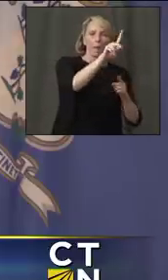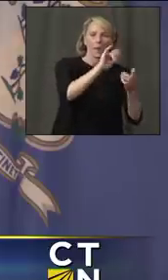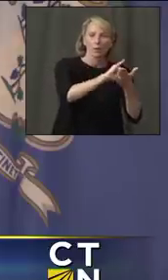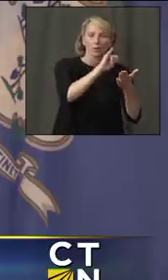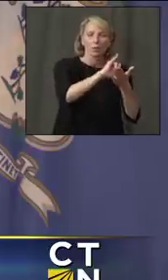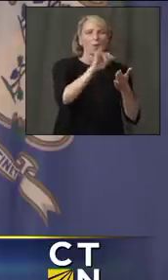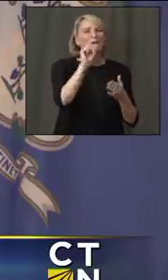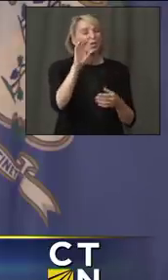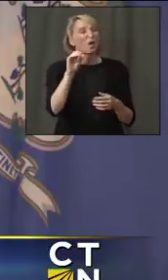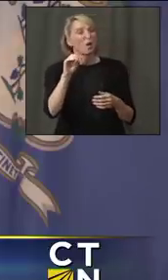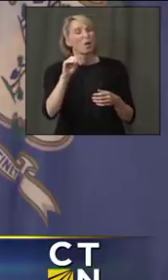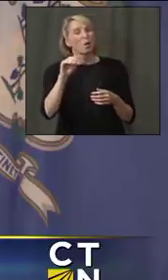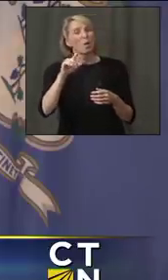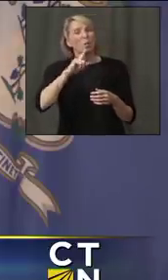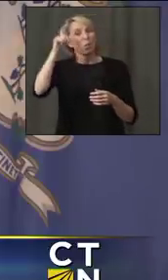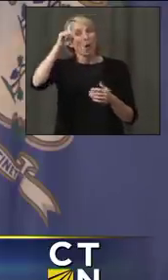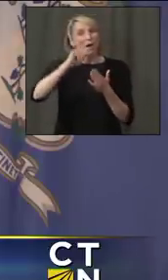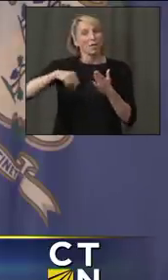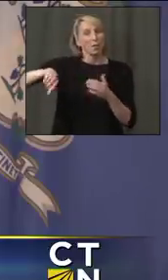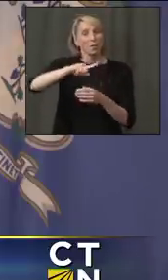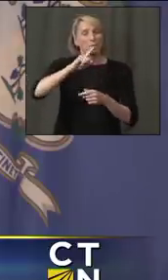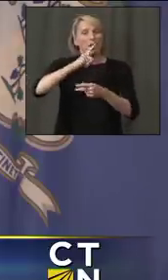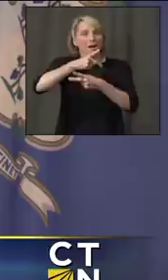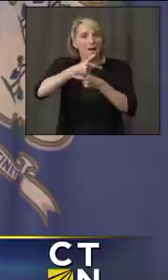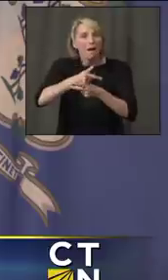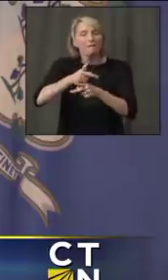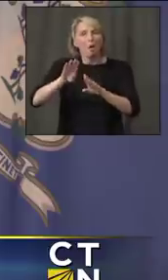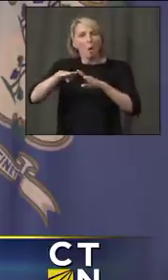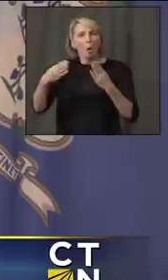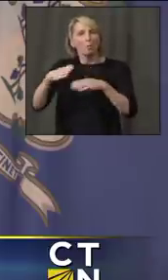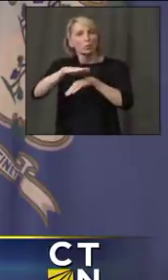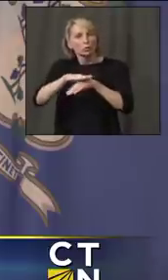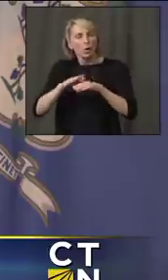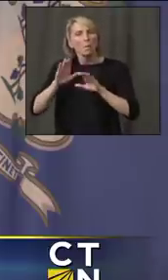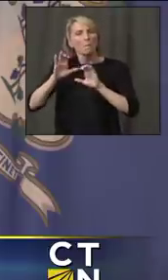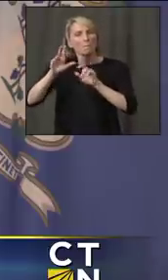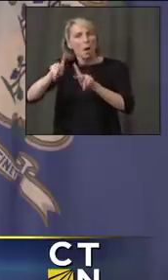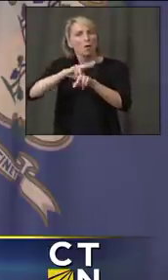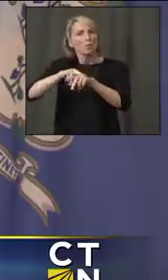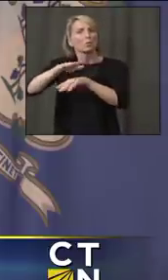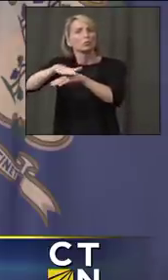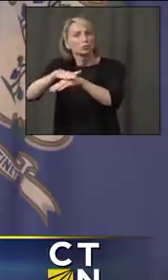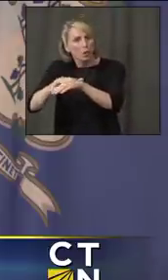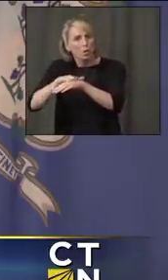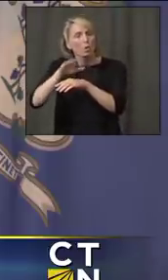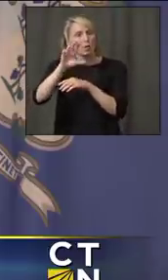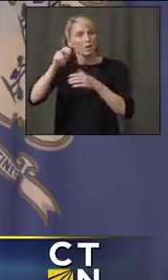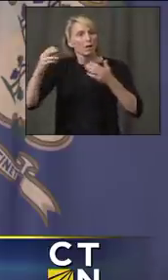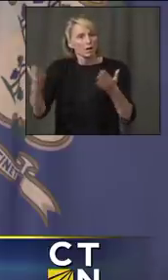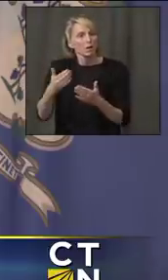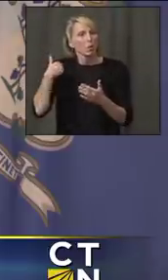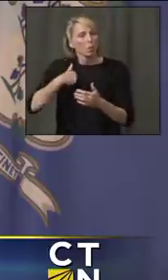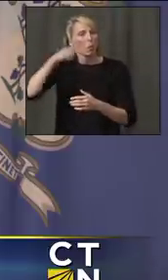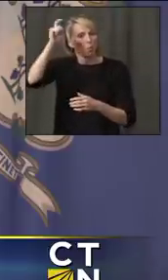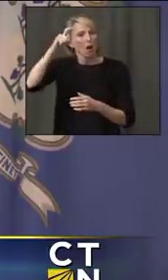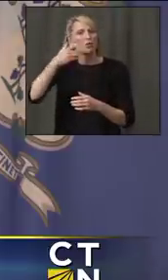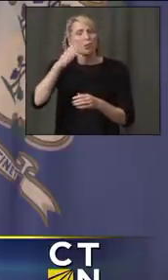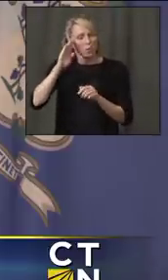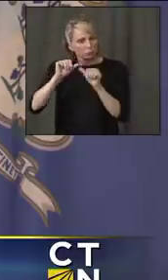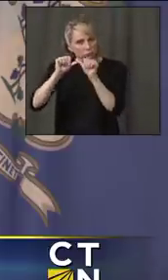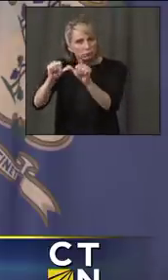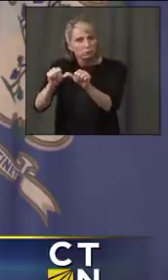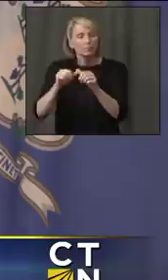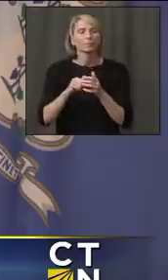What else? I can tell you that also in the task force, they pointed out the number of layoffs. State and local government,